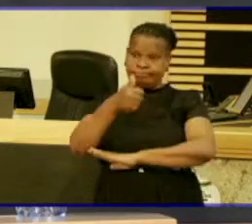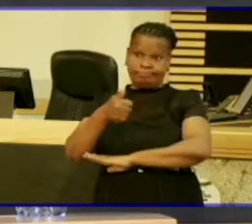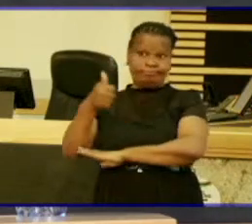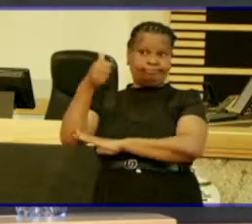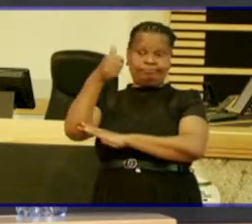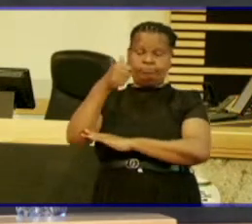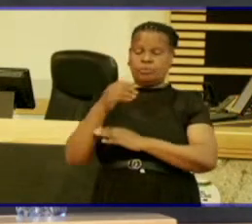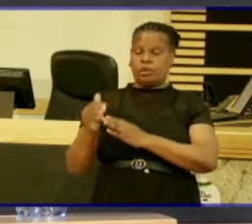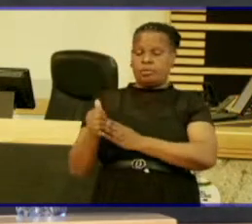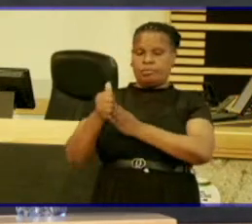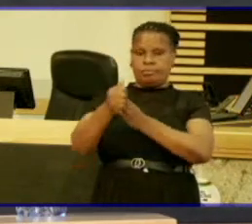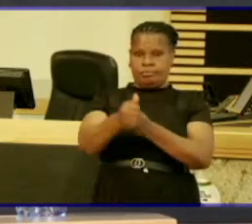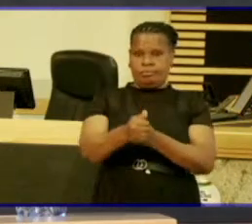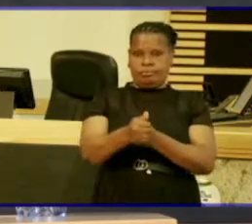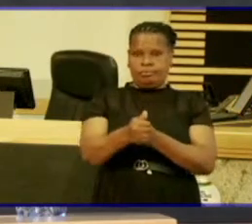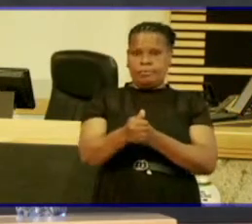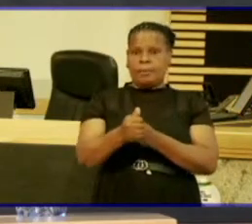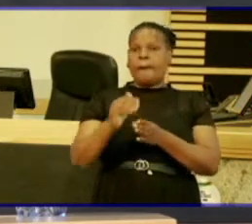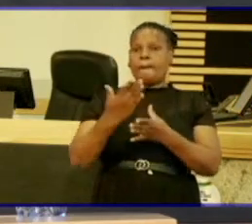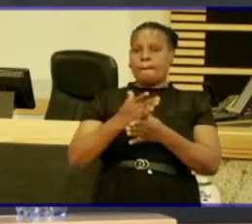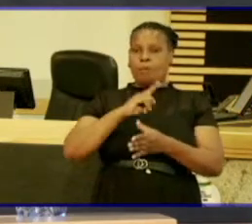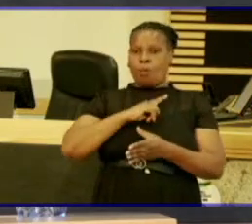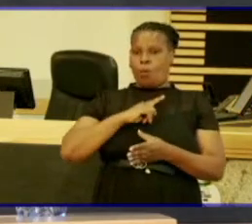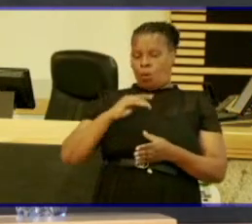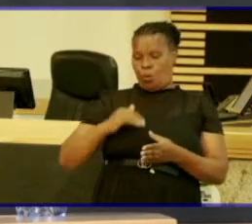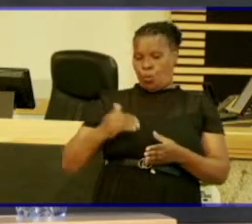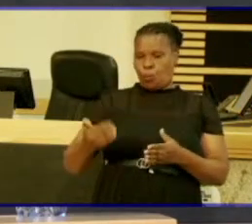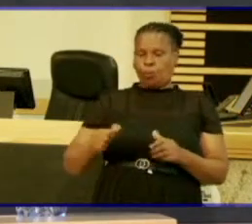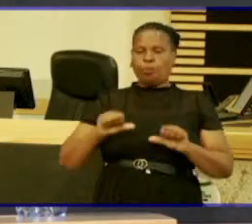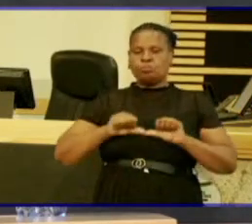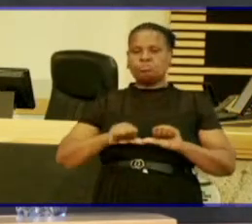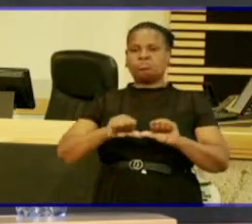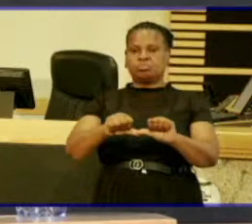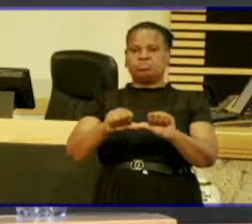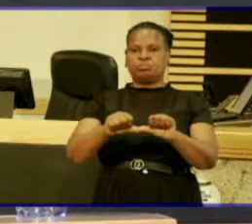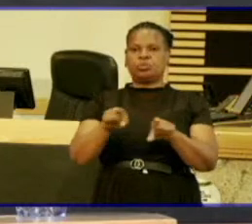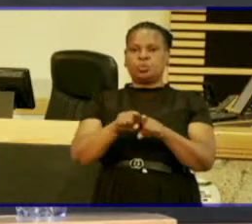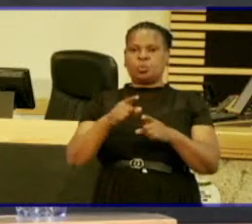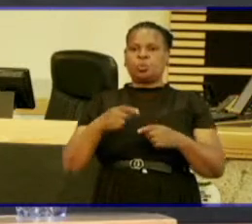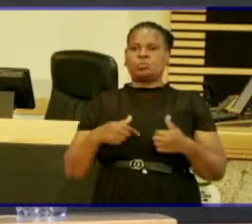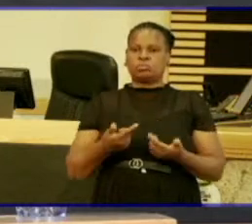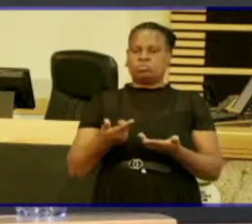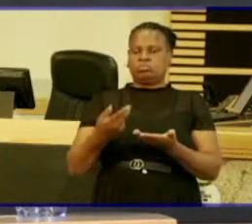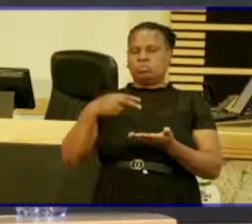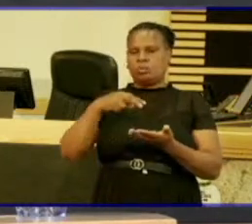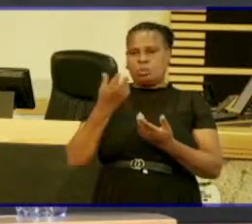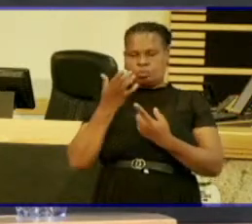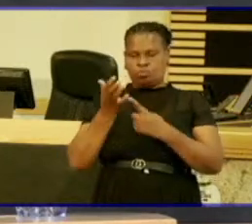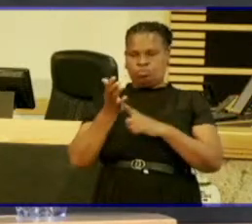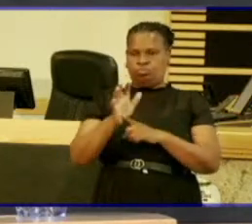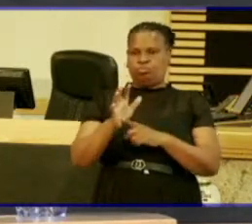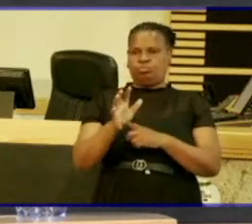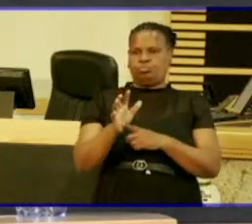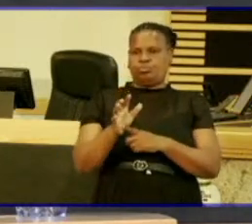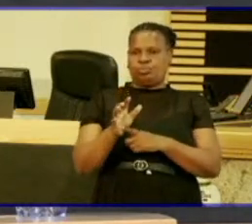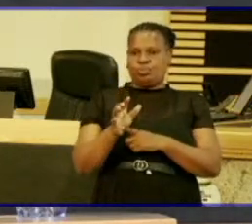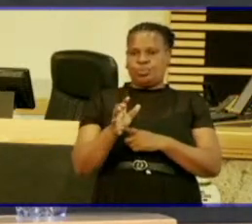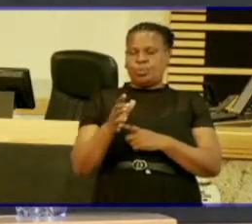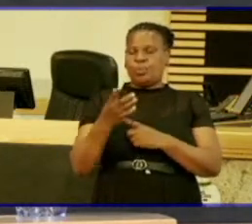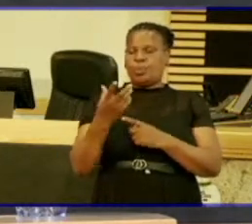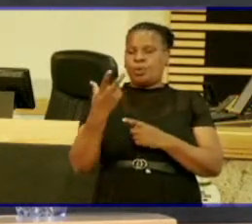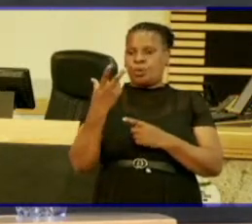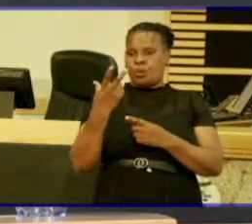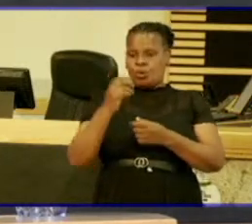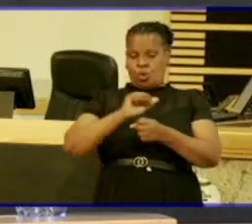province men and women in blue will continue to do a sterling job that they've demonstrated. Madam Speaker, COVID-19 has